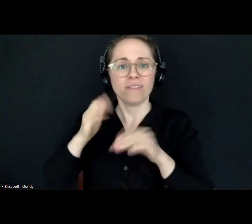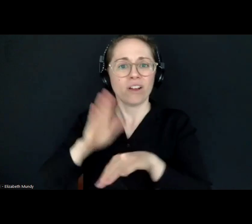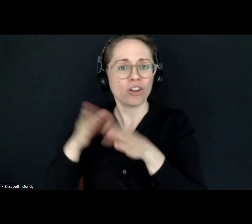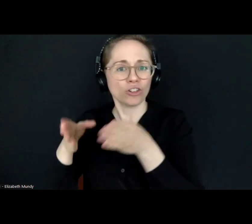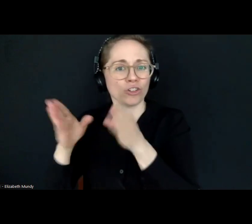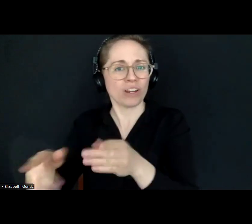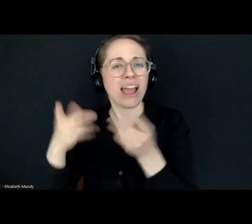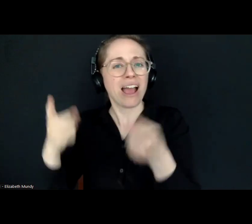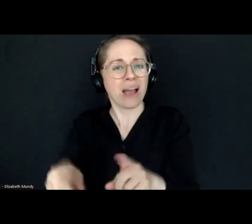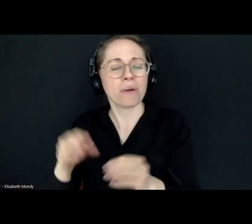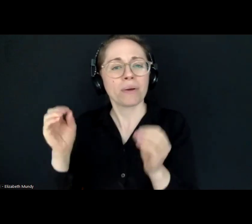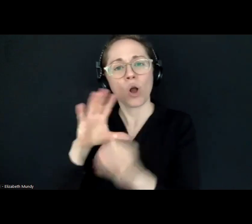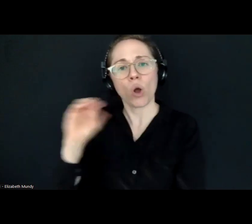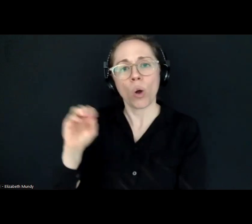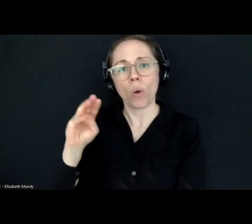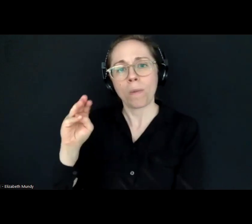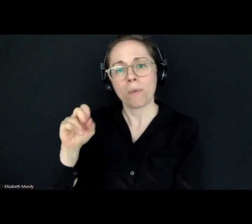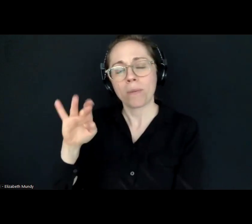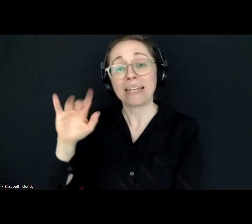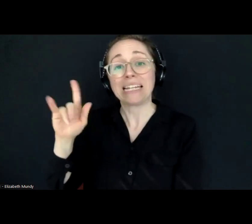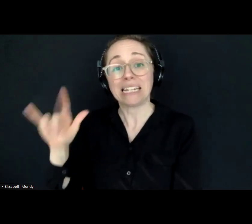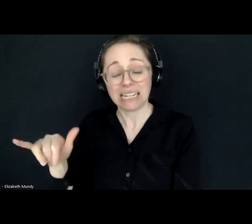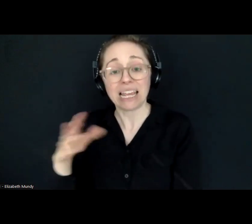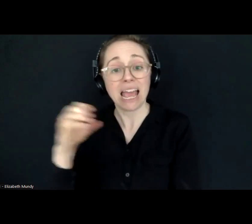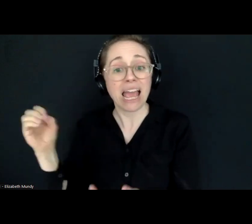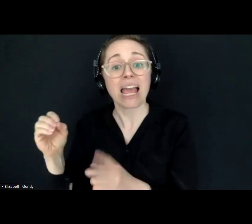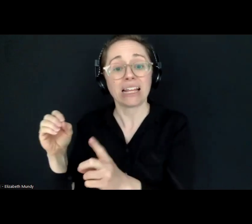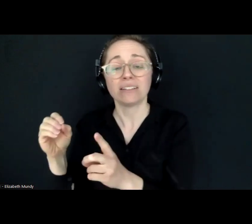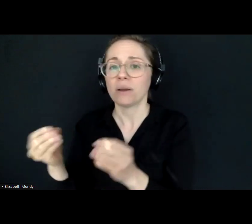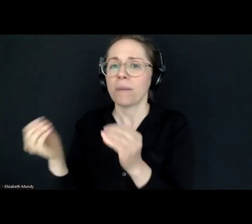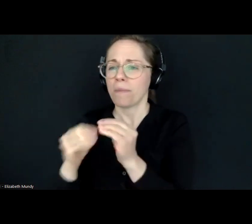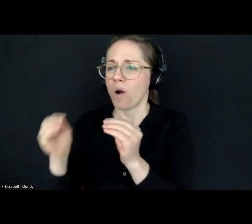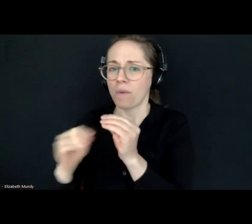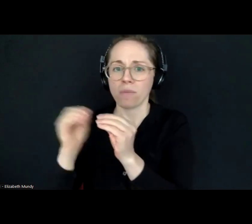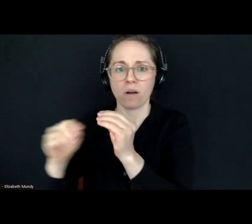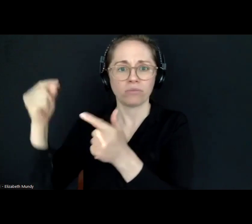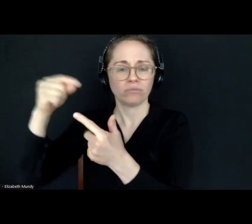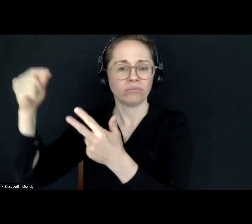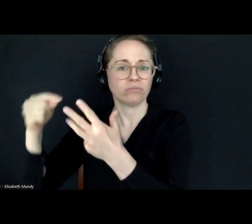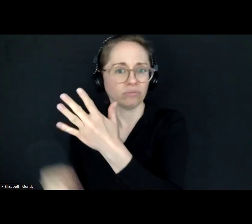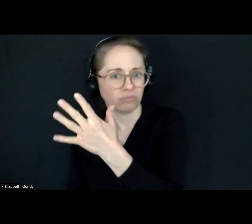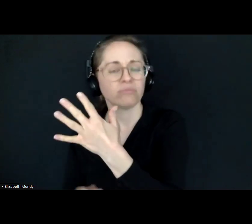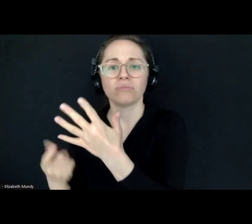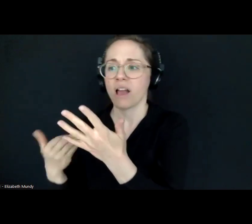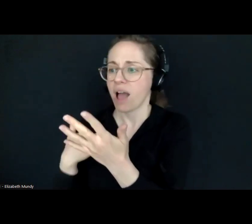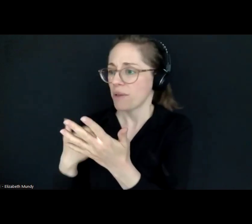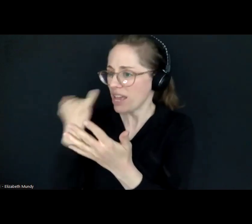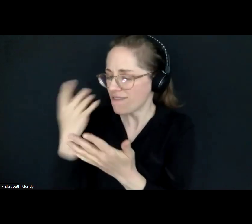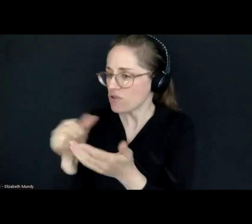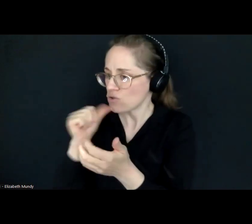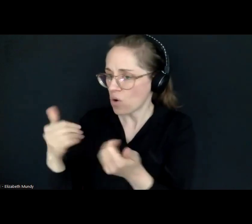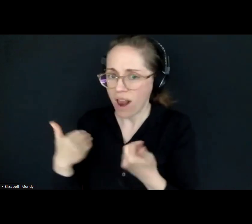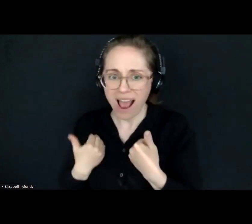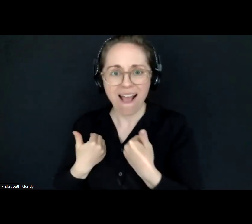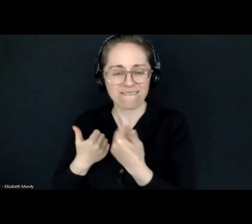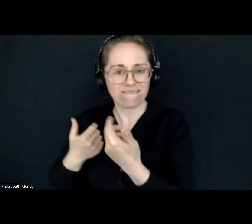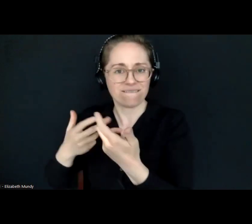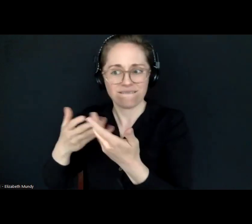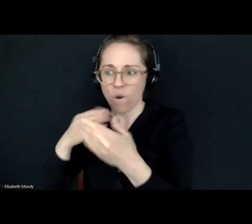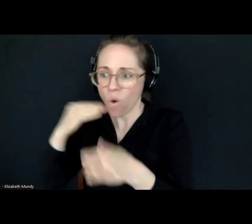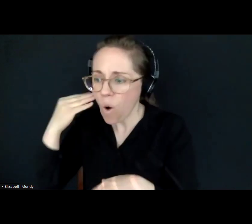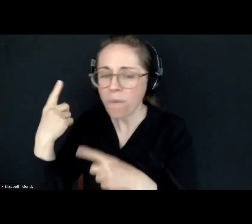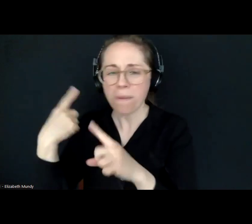raise dramatically those comorbidities as being unhoused is both a psychological and a physical burden for